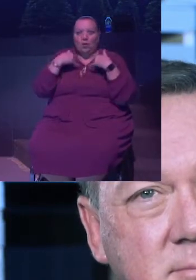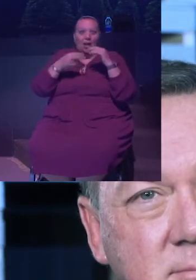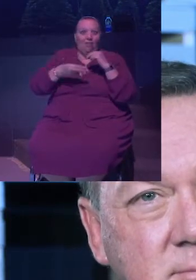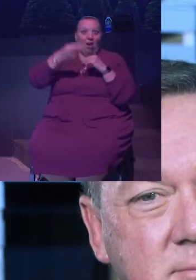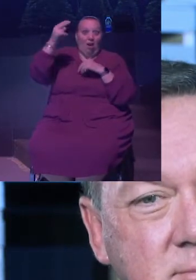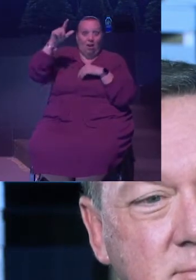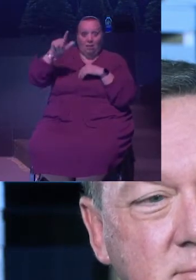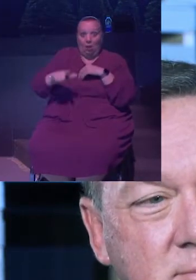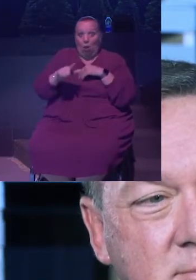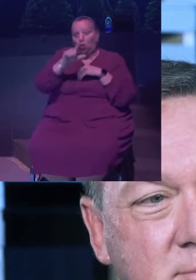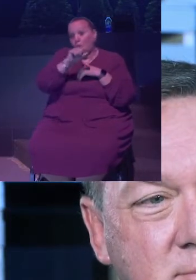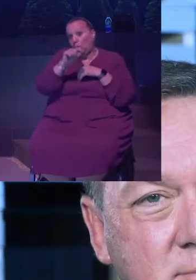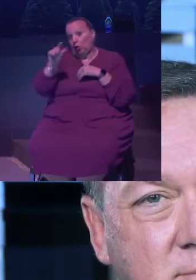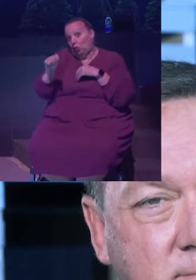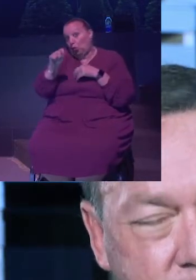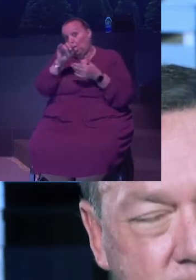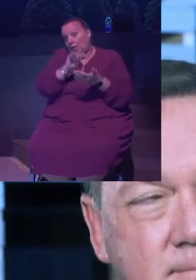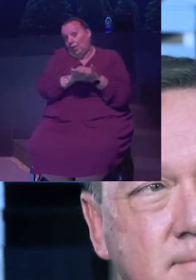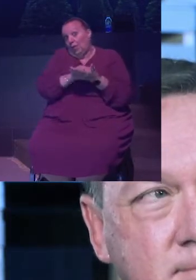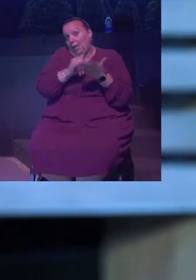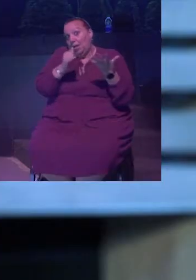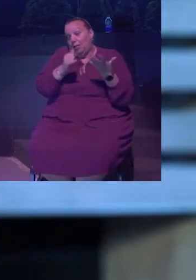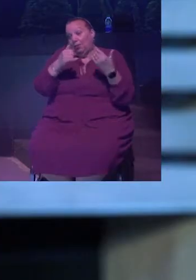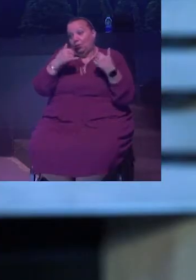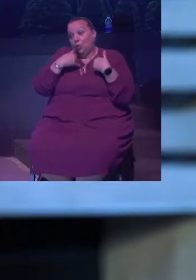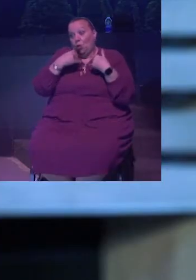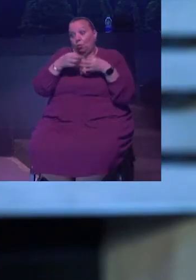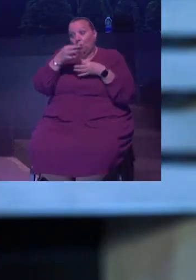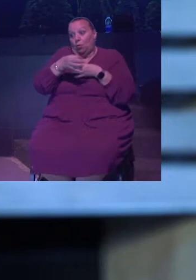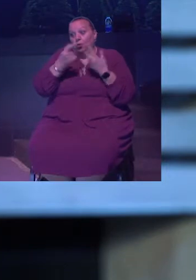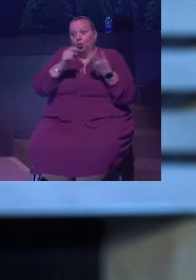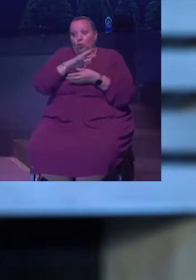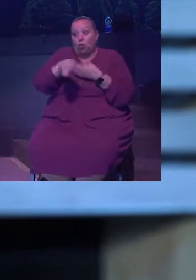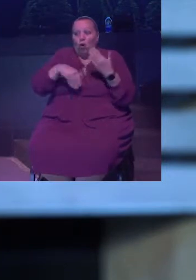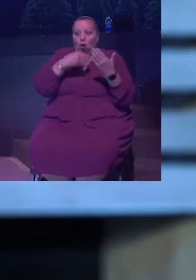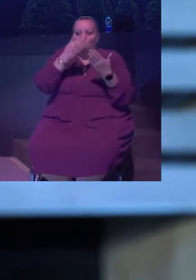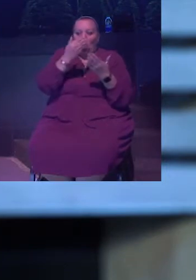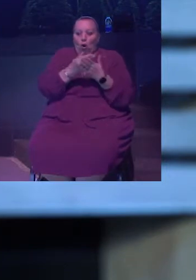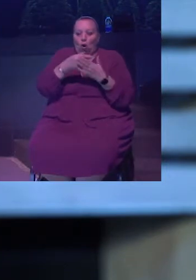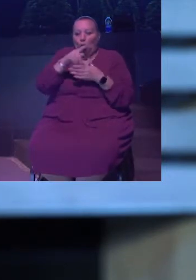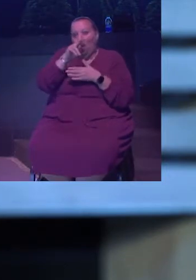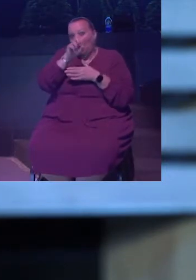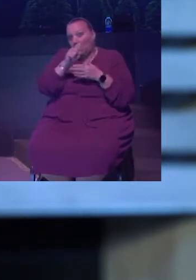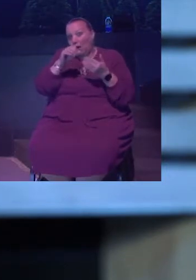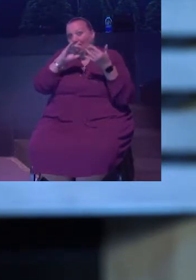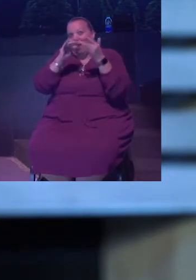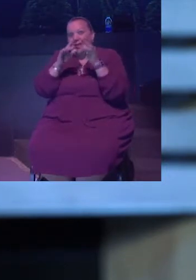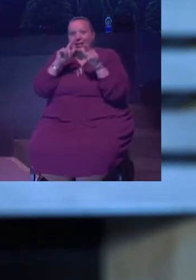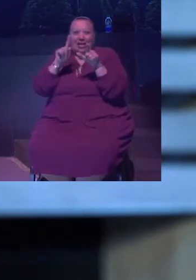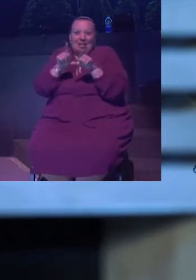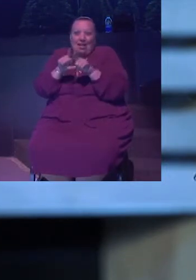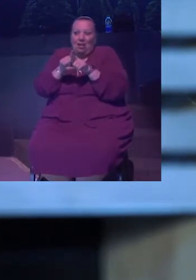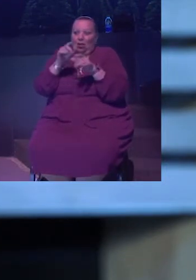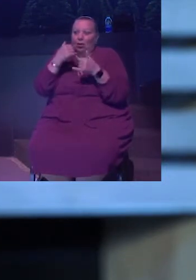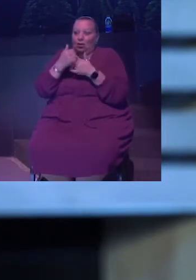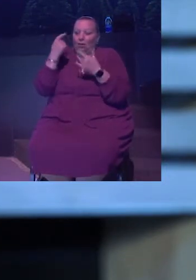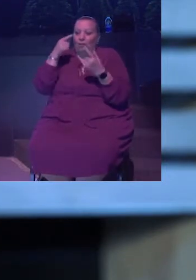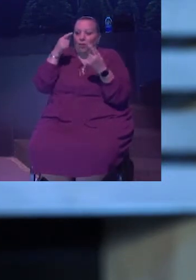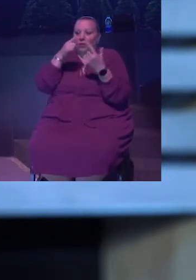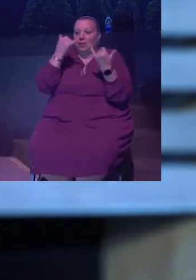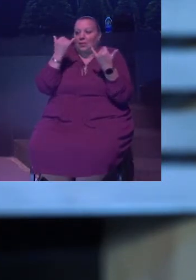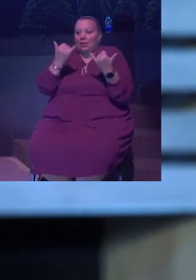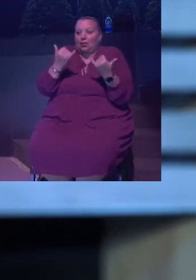in 2020. We've had things postponed. And those all hurt our bottom line, which then hurt our